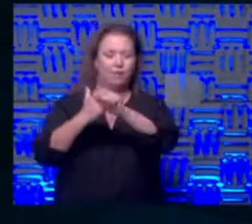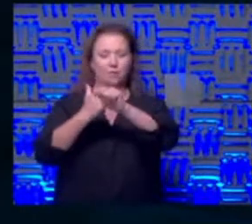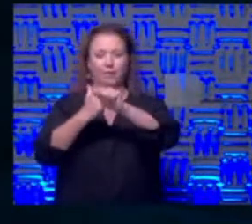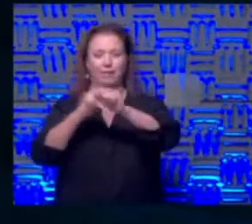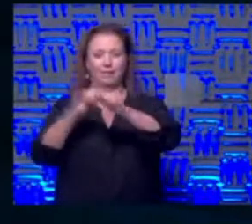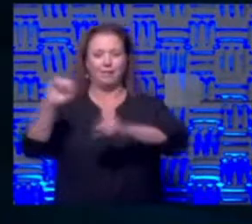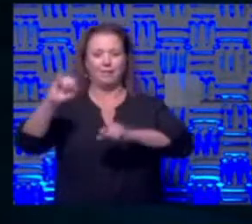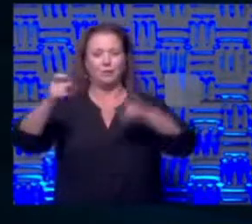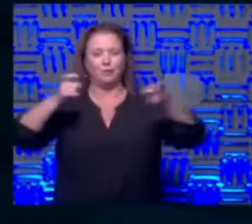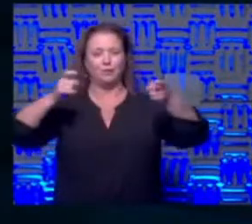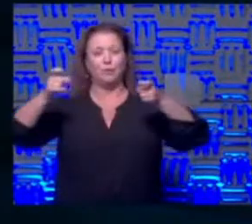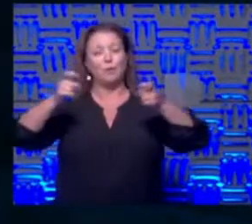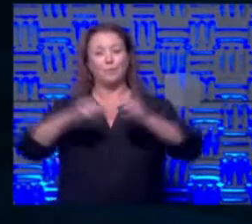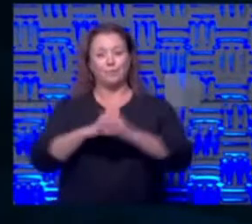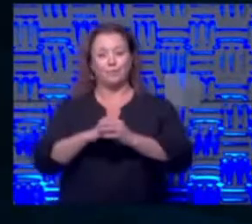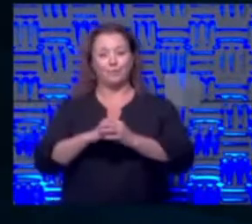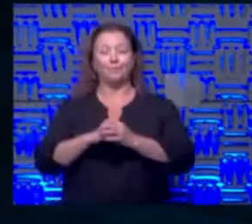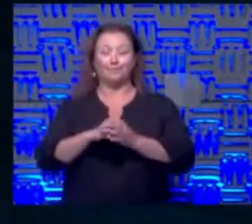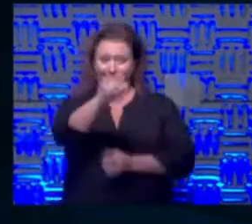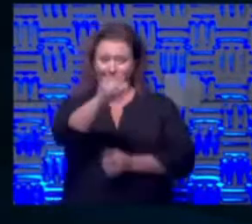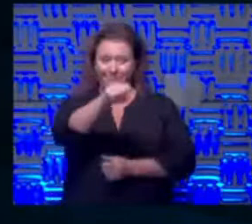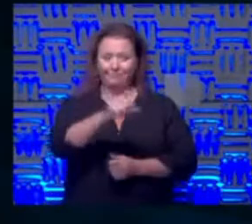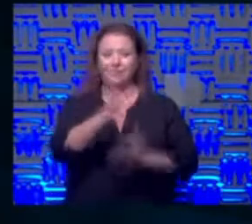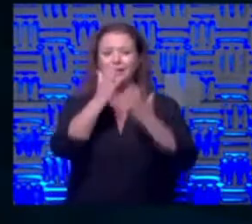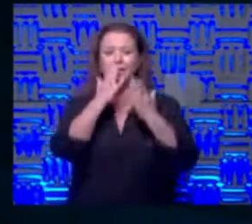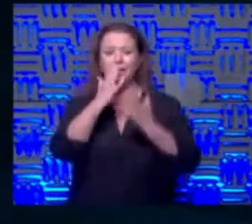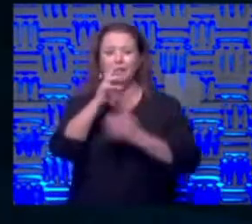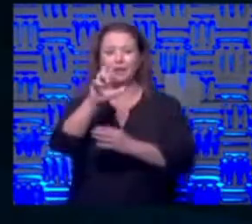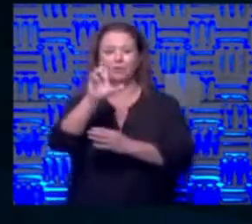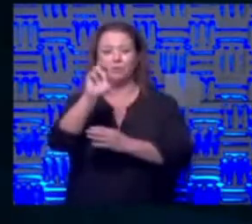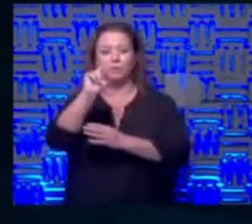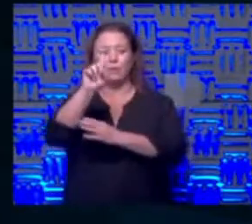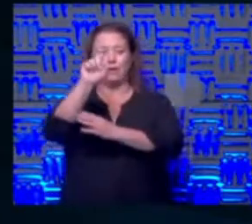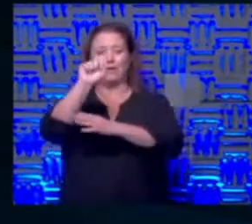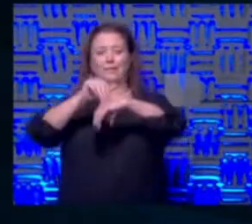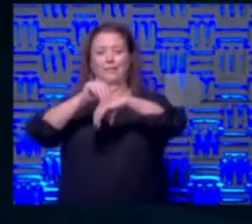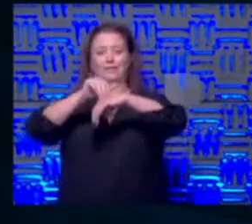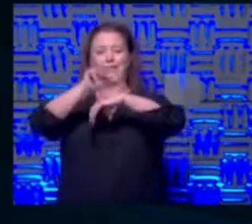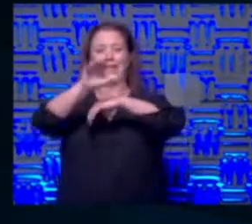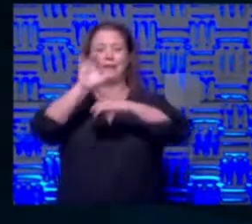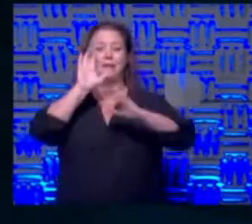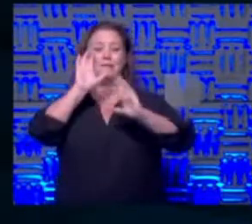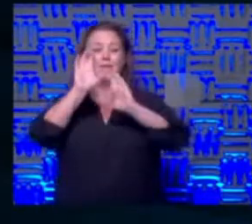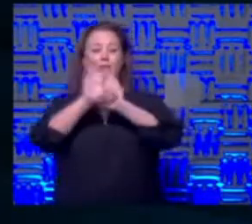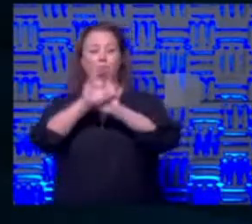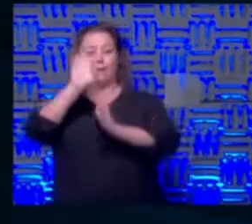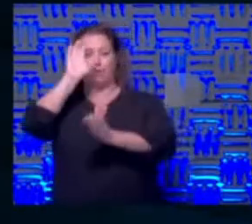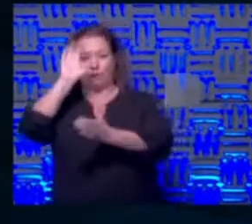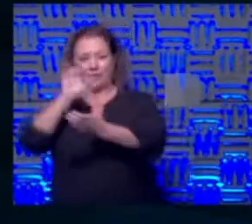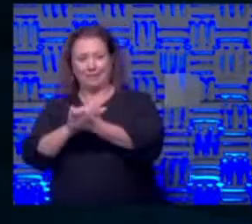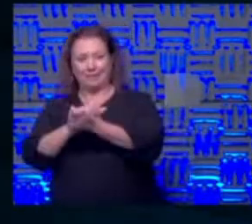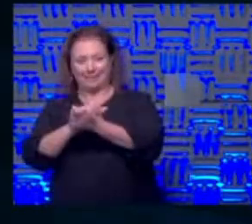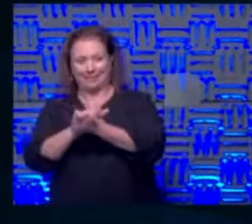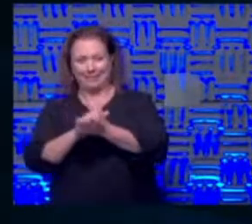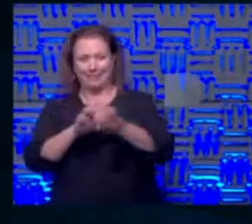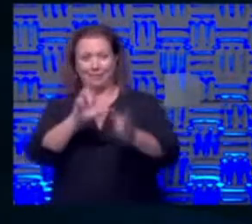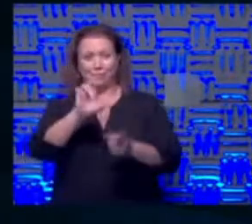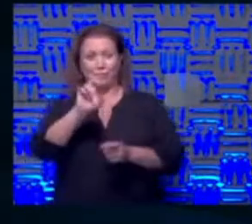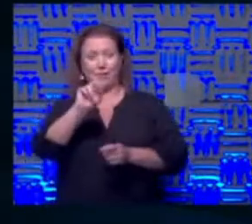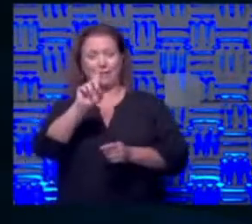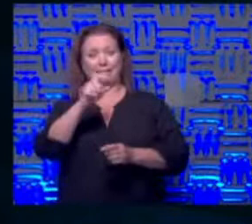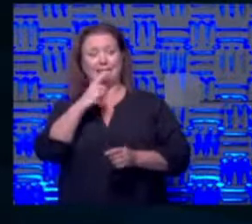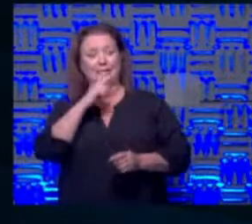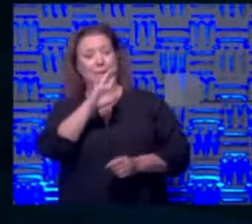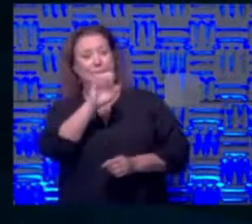control. Looks like Thanks to, it does. And thank you, Rhonda, for setting in a photo of her husband. Rhonda writes, Bill